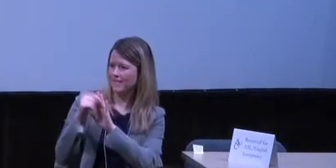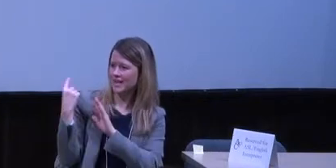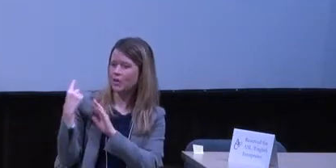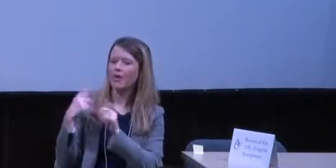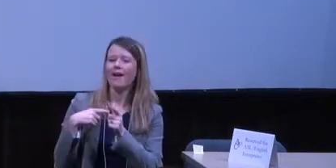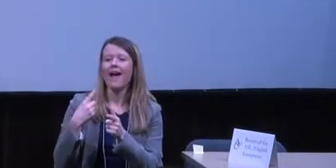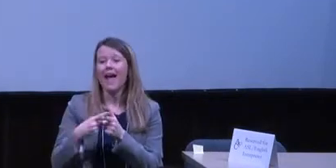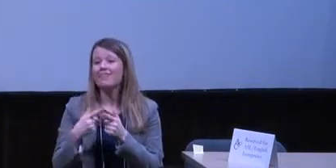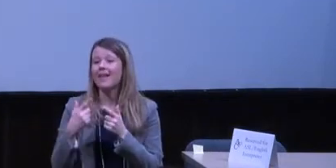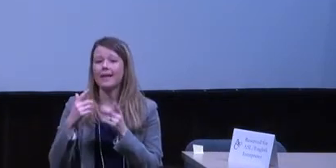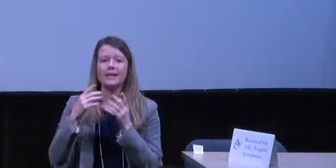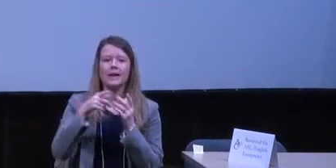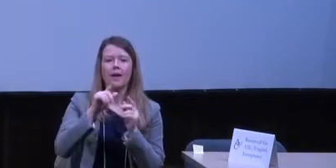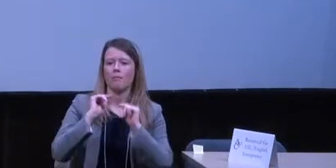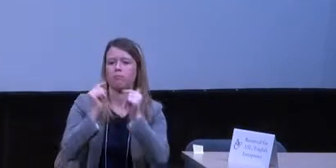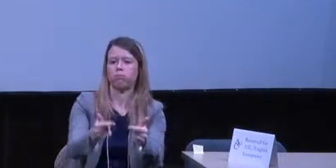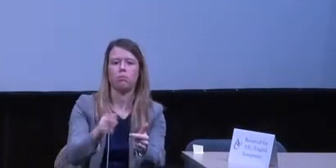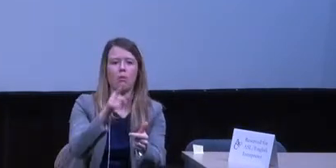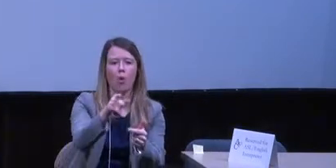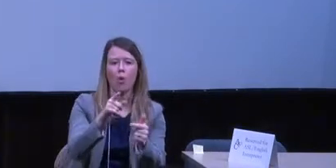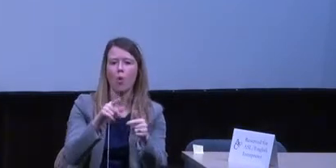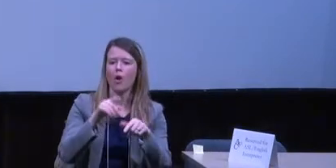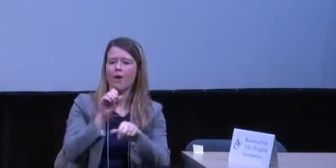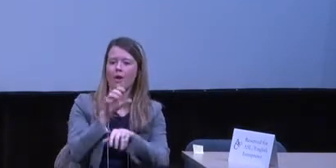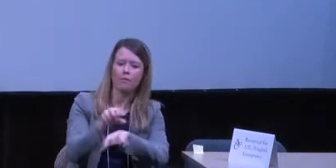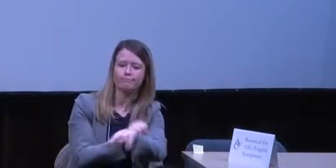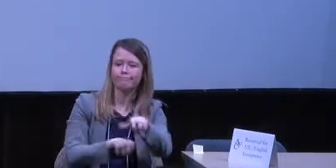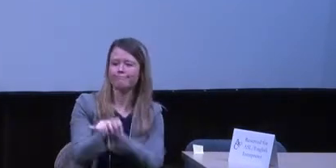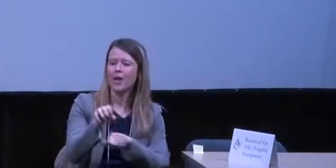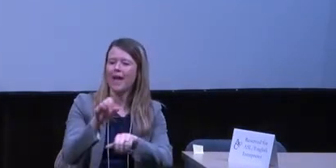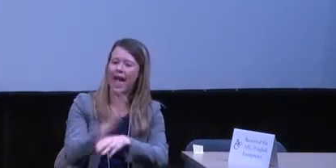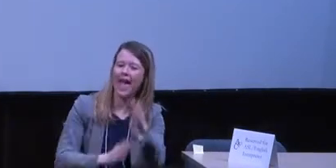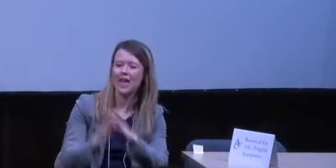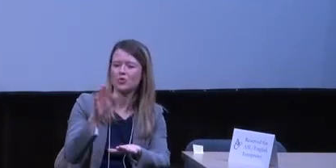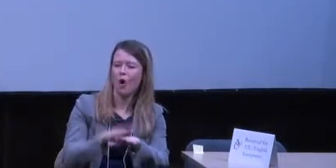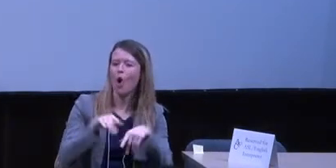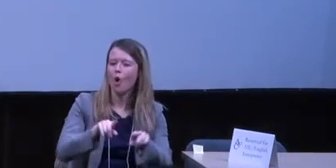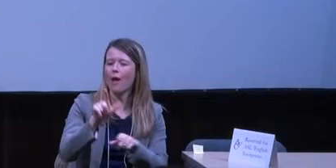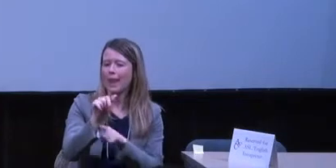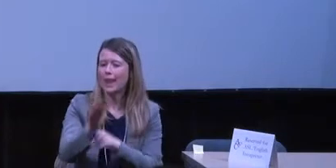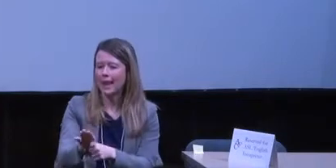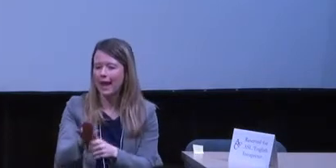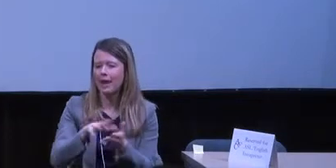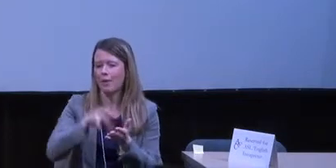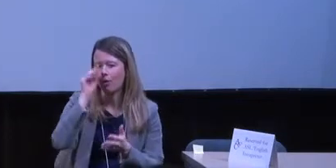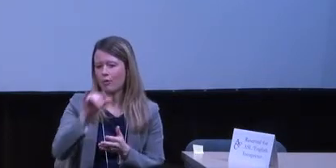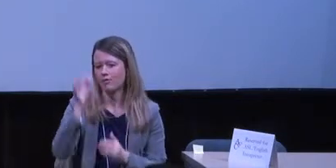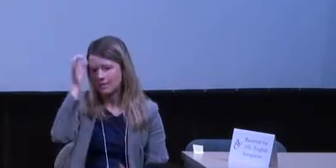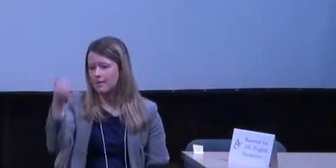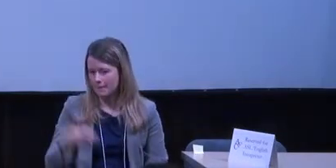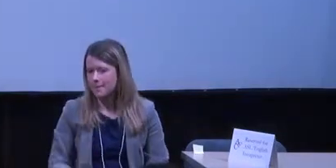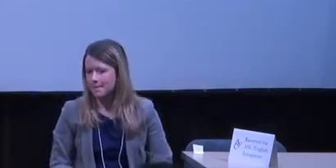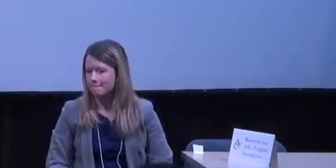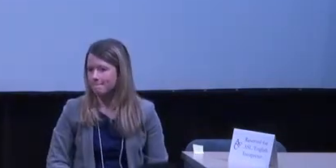you teach a lab, having the ability to do hands-on to really understand that concept.